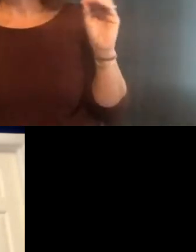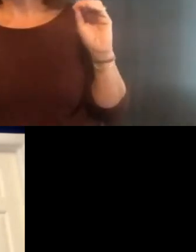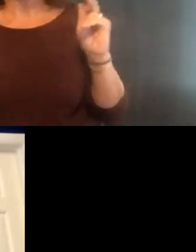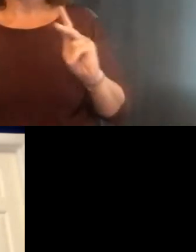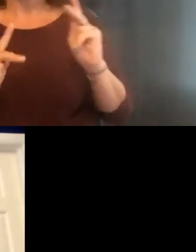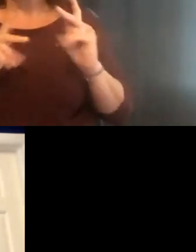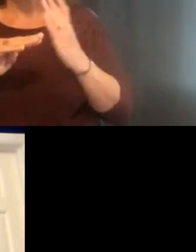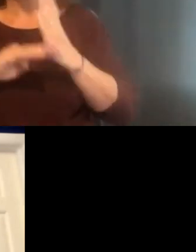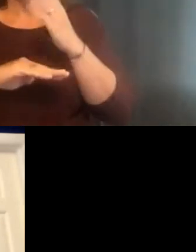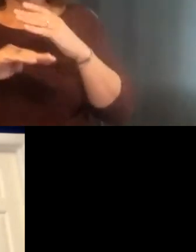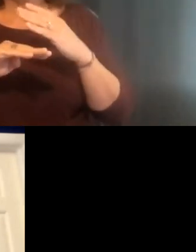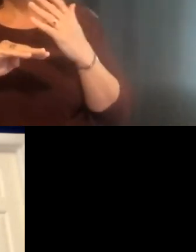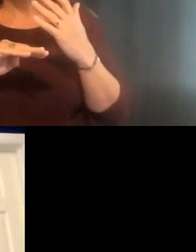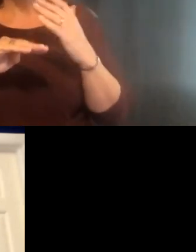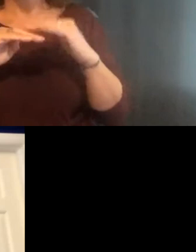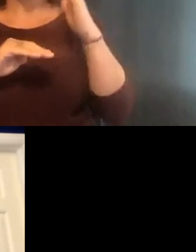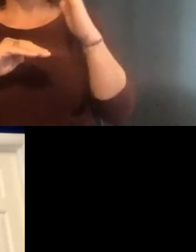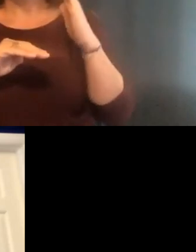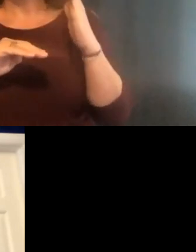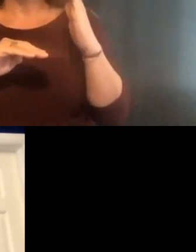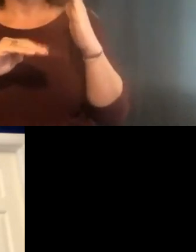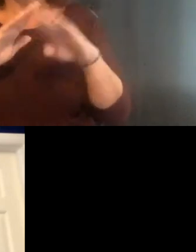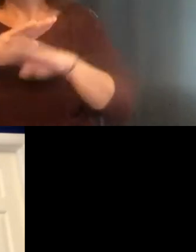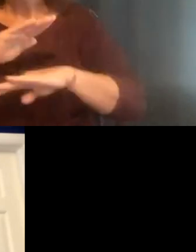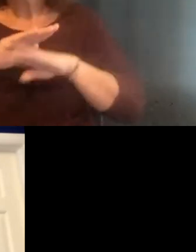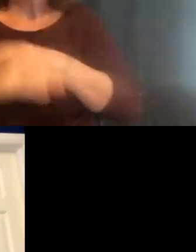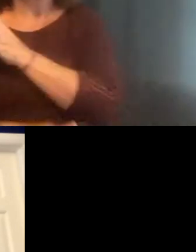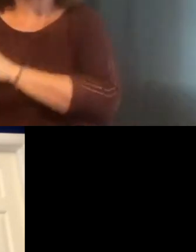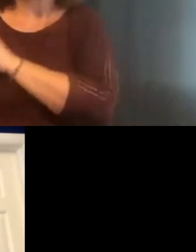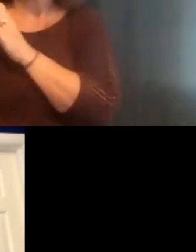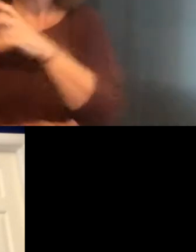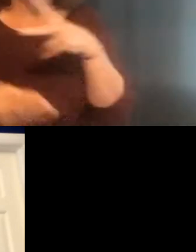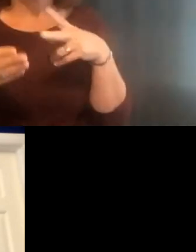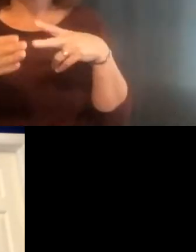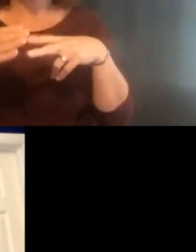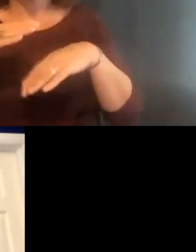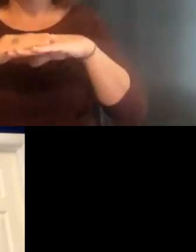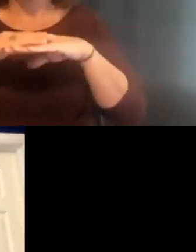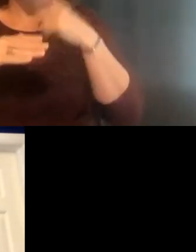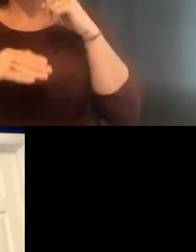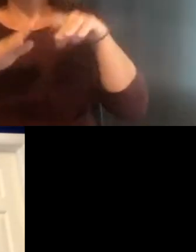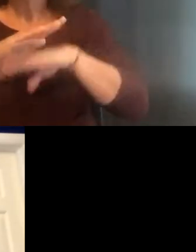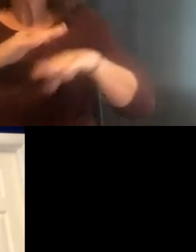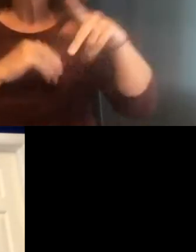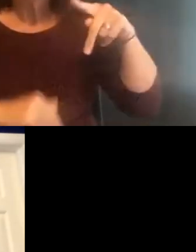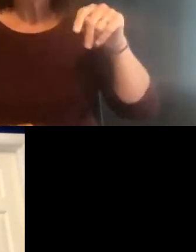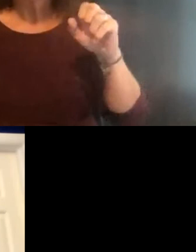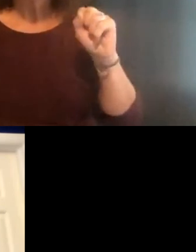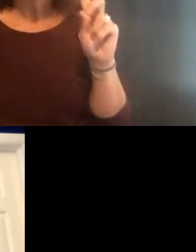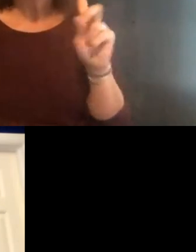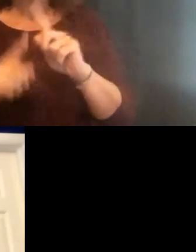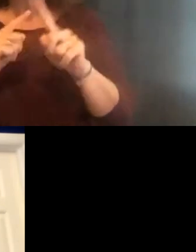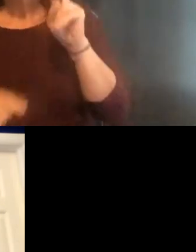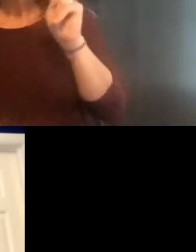like kind of basic clinical cutoffs for PTSD symptoms. But the neurocognitive model is